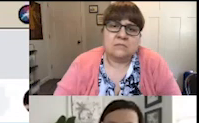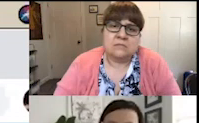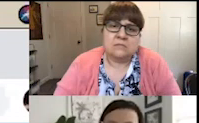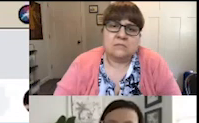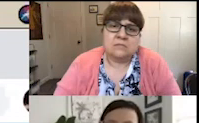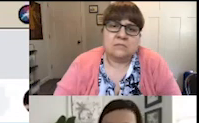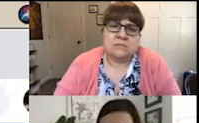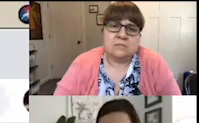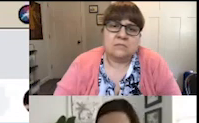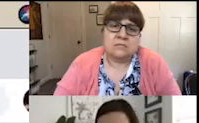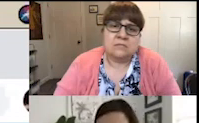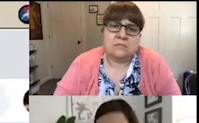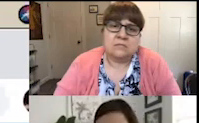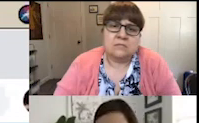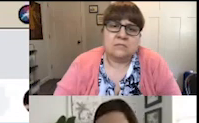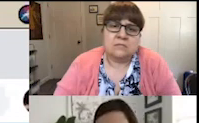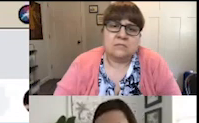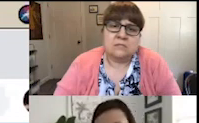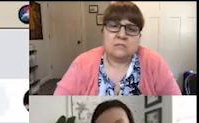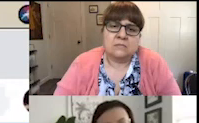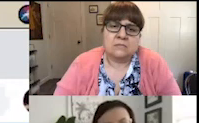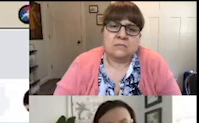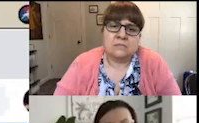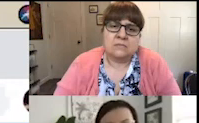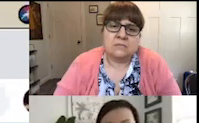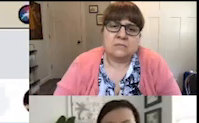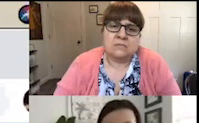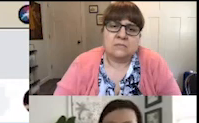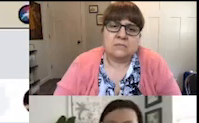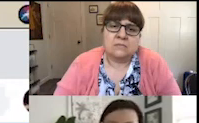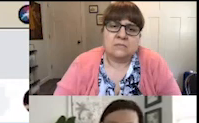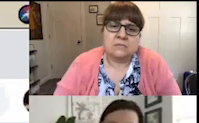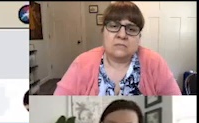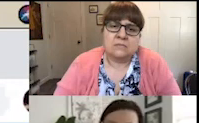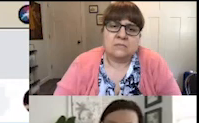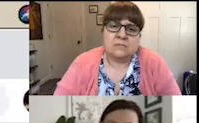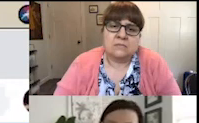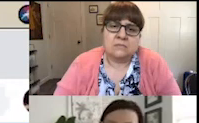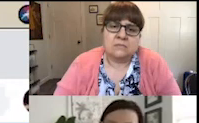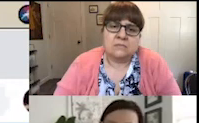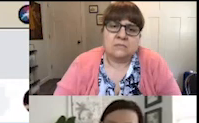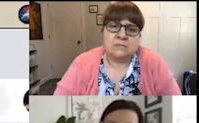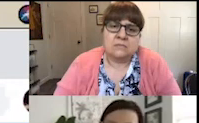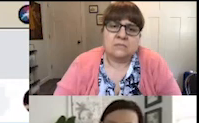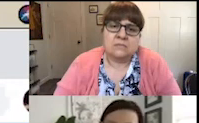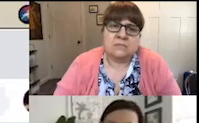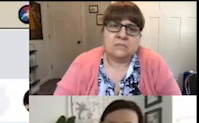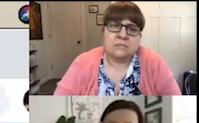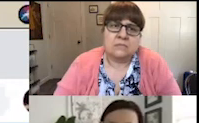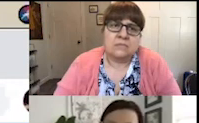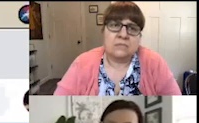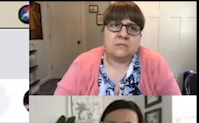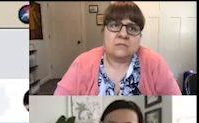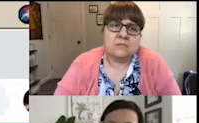them to design for that tribal nation? And it's unfortunate that we don't have the schools or the curriculum to do it. So to kind of answer, you know, well, how